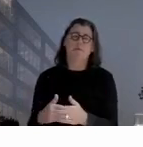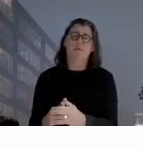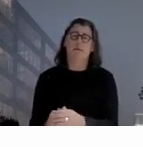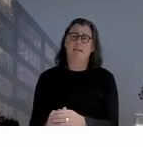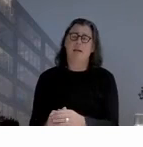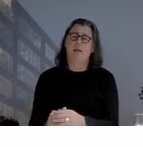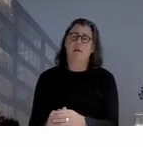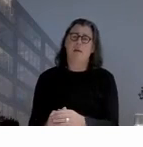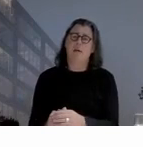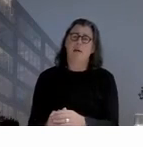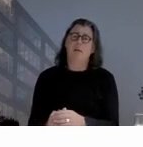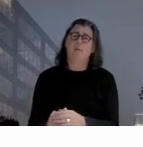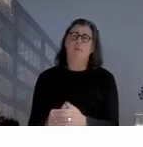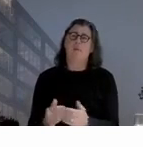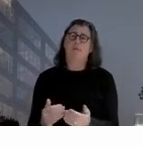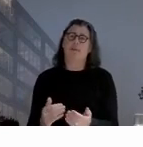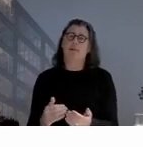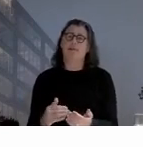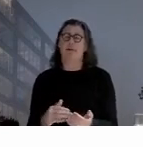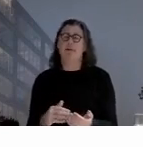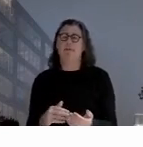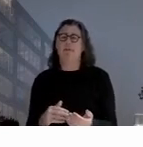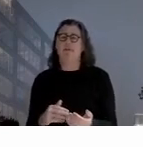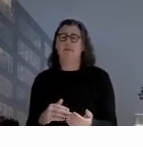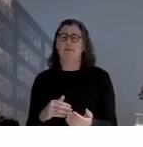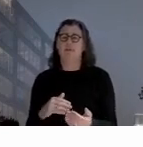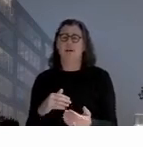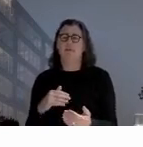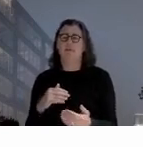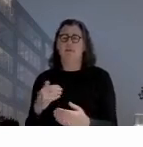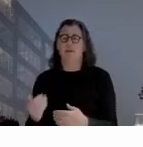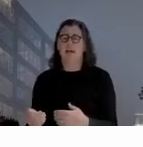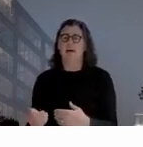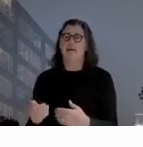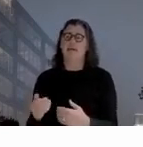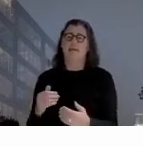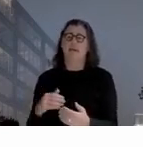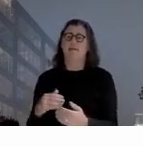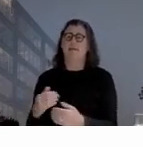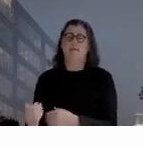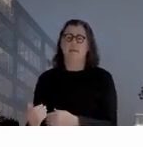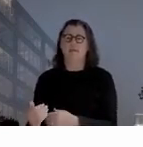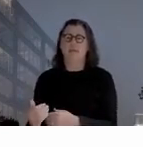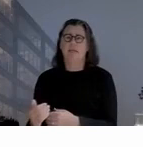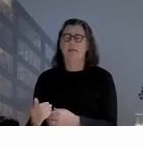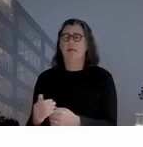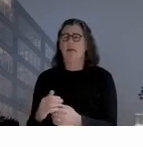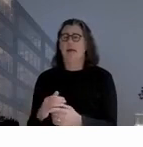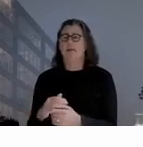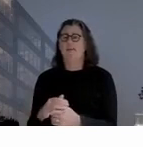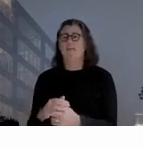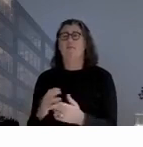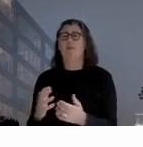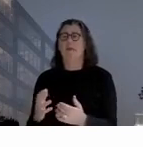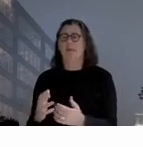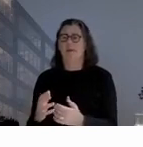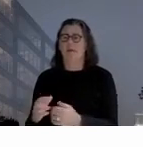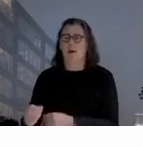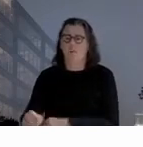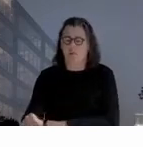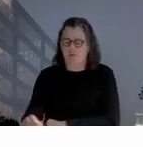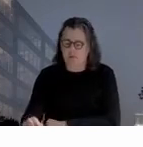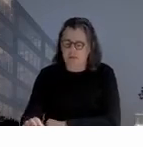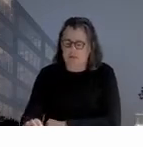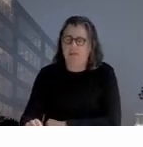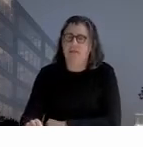Obviously, we'll aim to make that lower, but we're also then starting to look at design for circularity, design for disassembly. There's some really